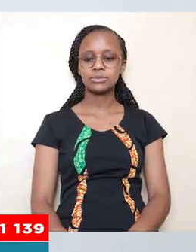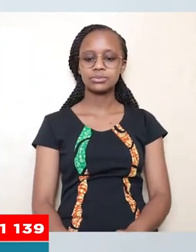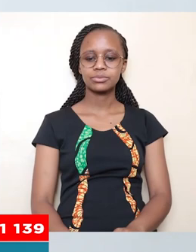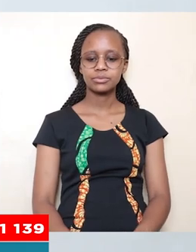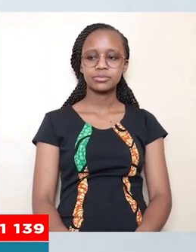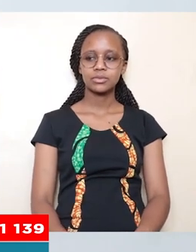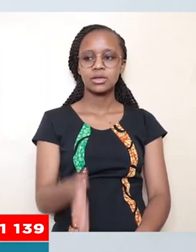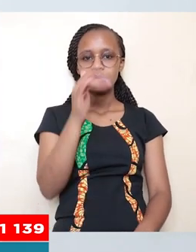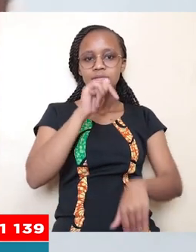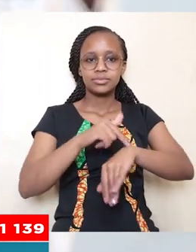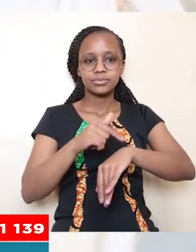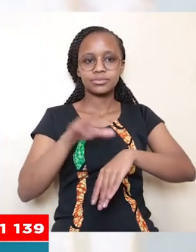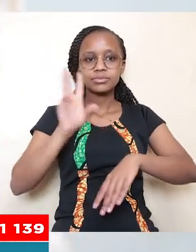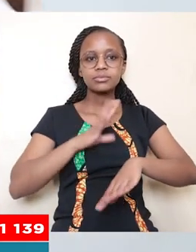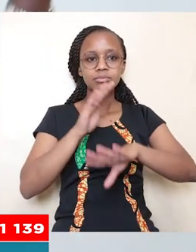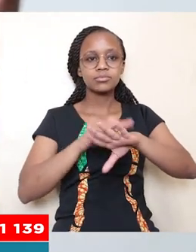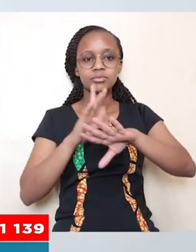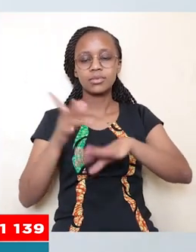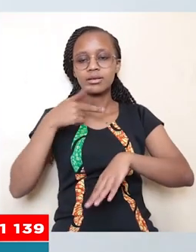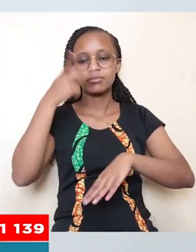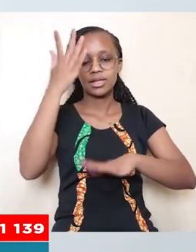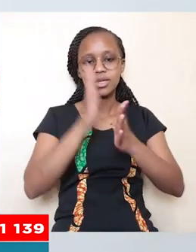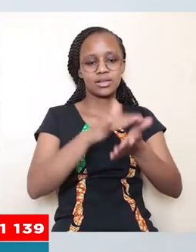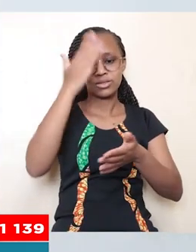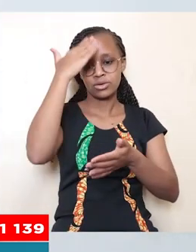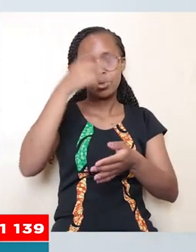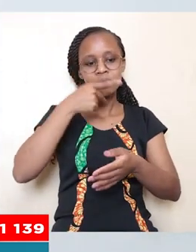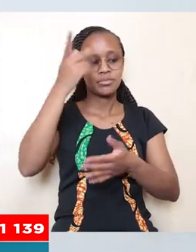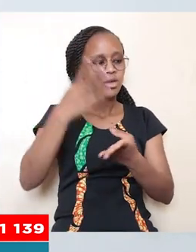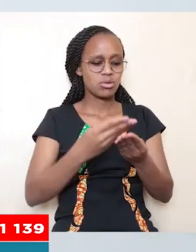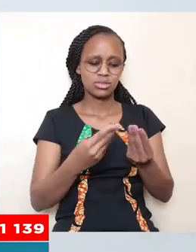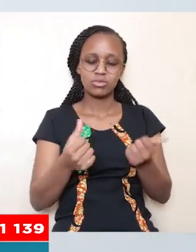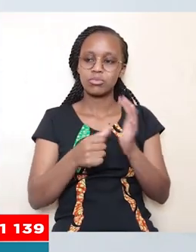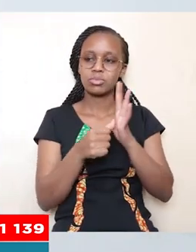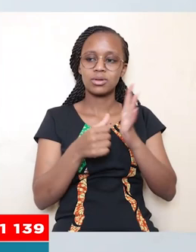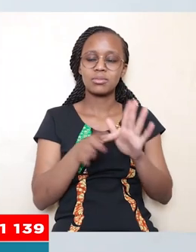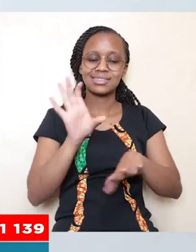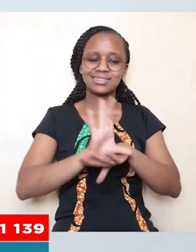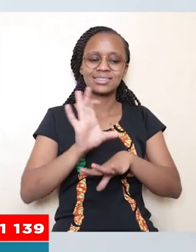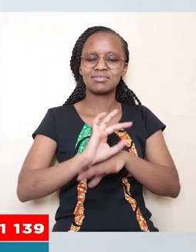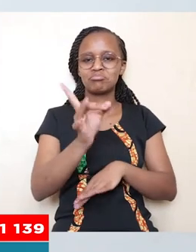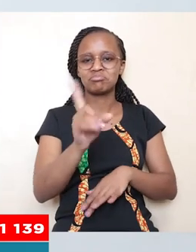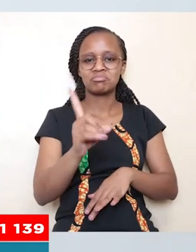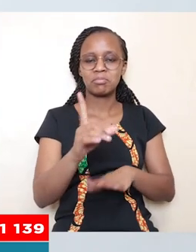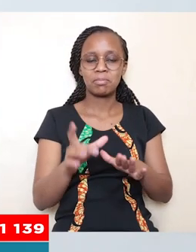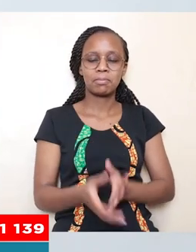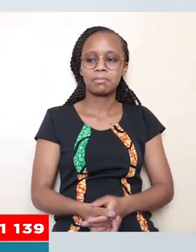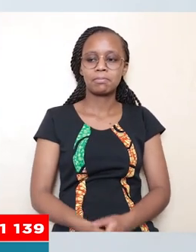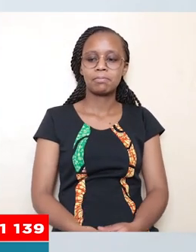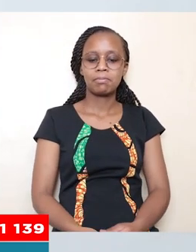By the time you are calling parents, and you know parents cannot solve a religious marital problem. They